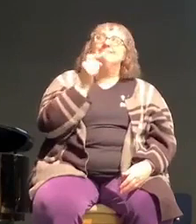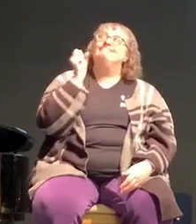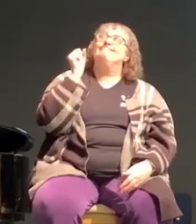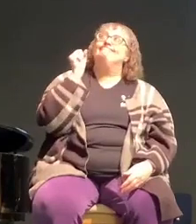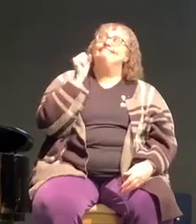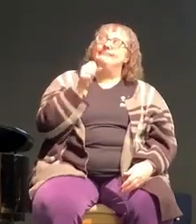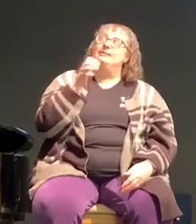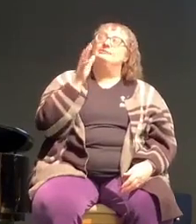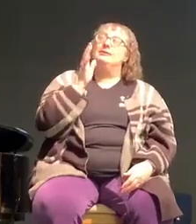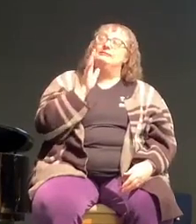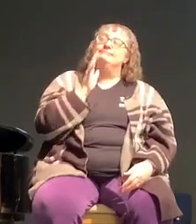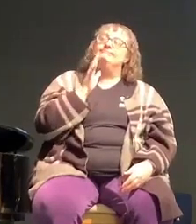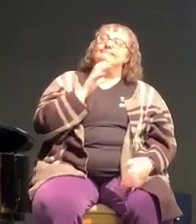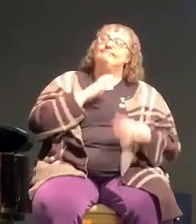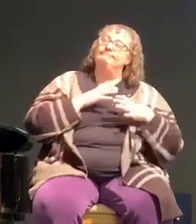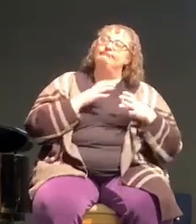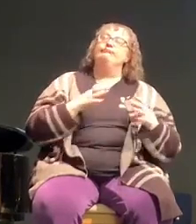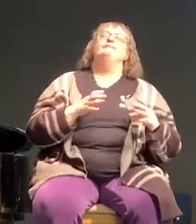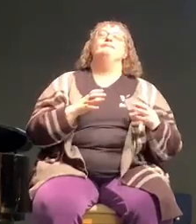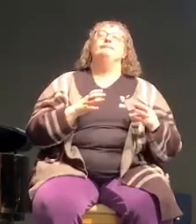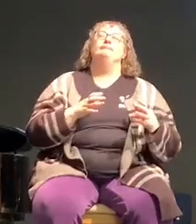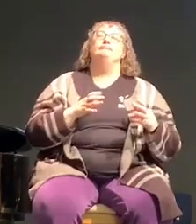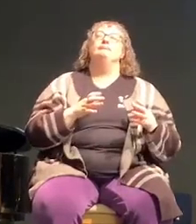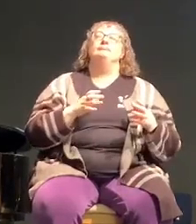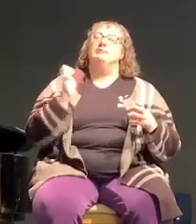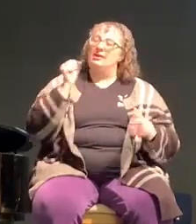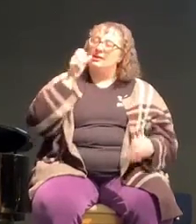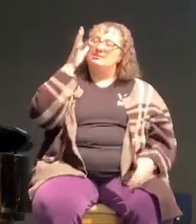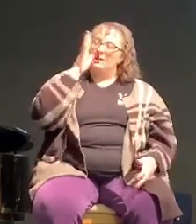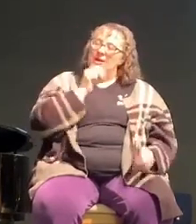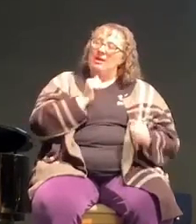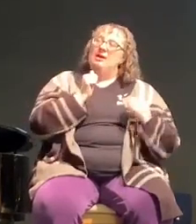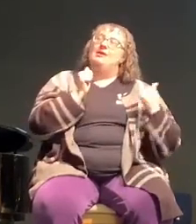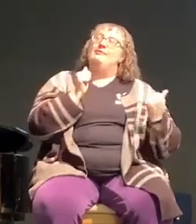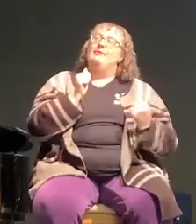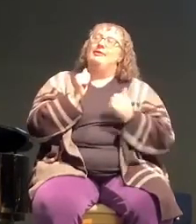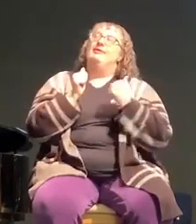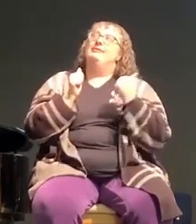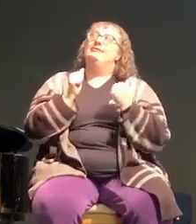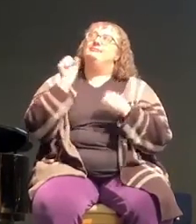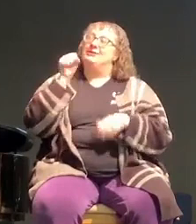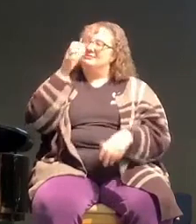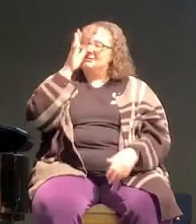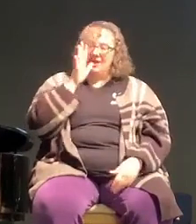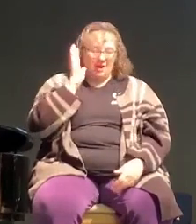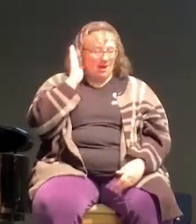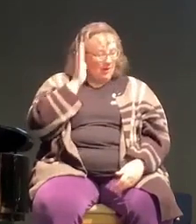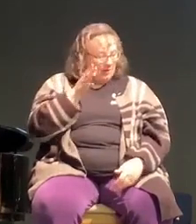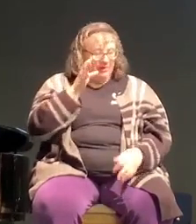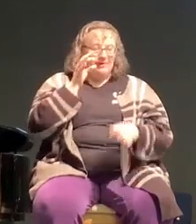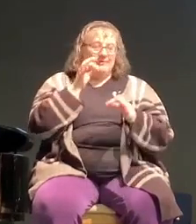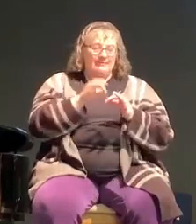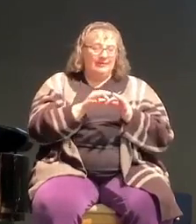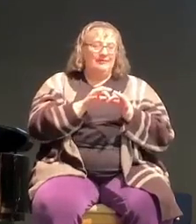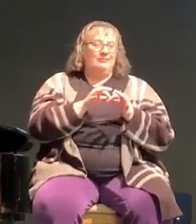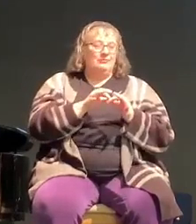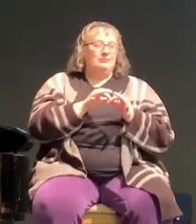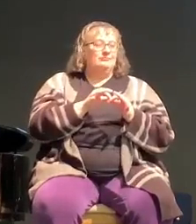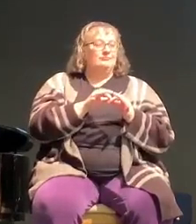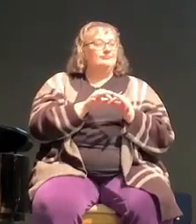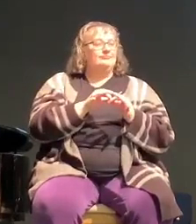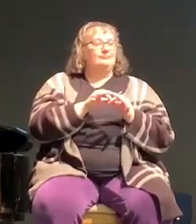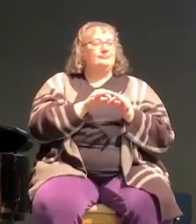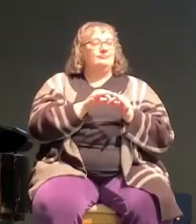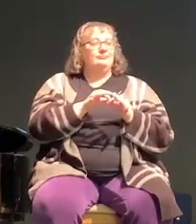God, I'm in. Yes, God, I will follow. Yes, God, I'm going to be faithful. Well,